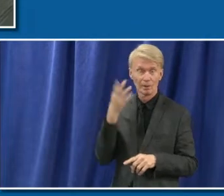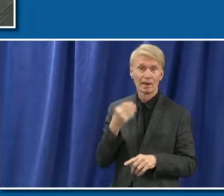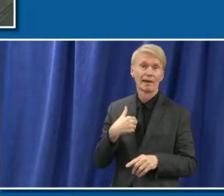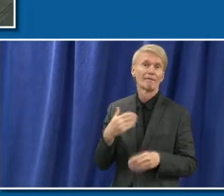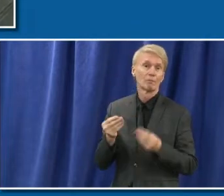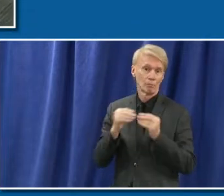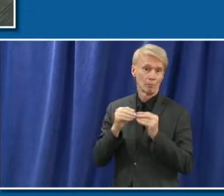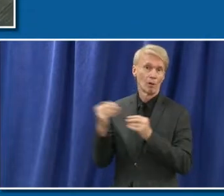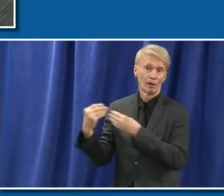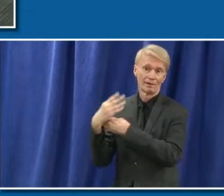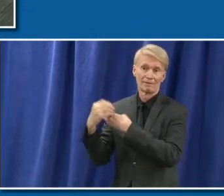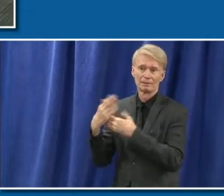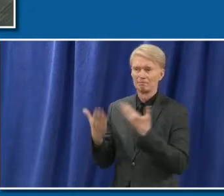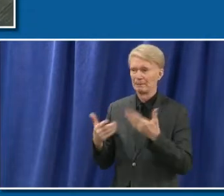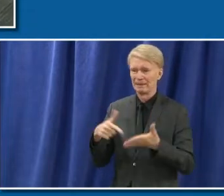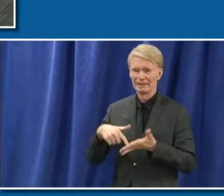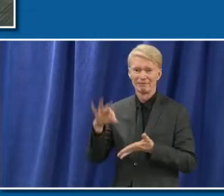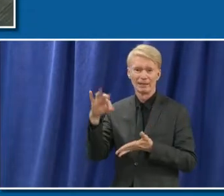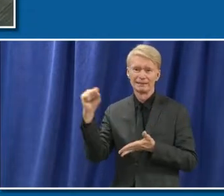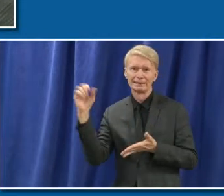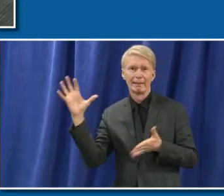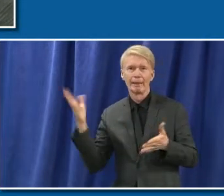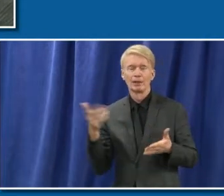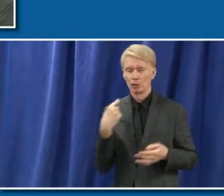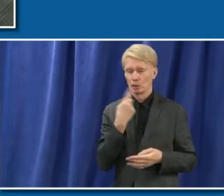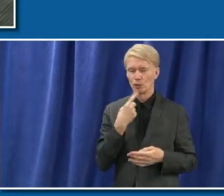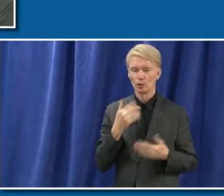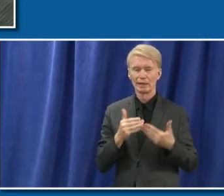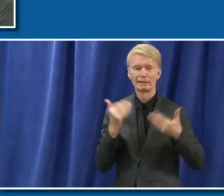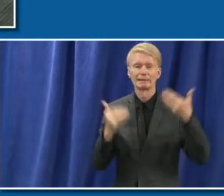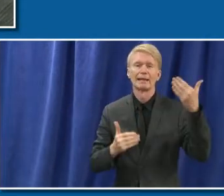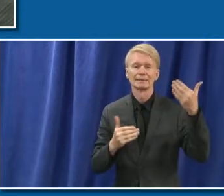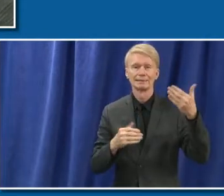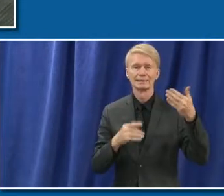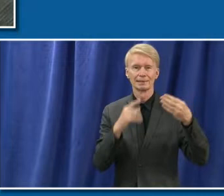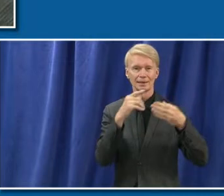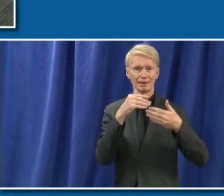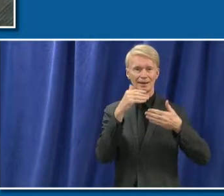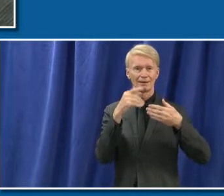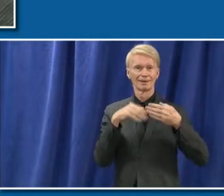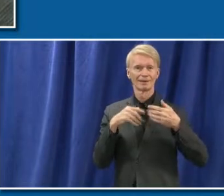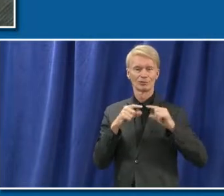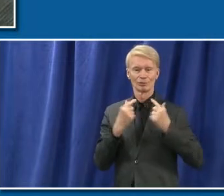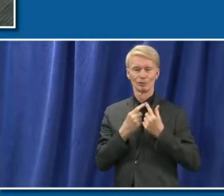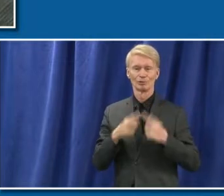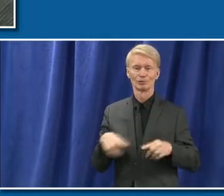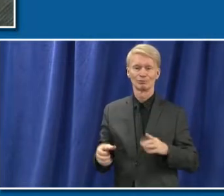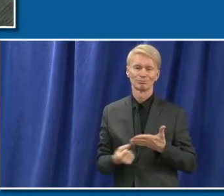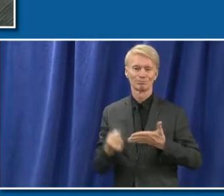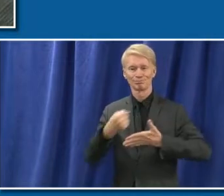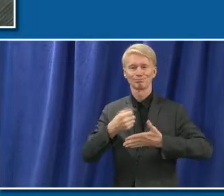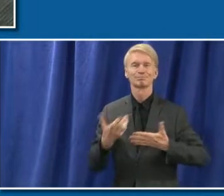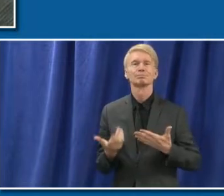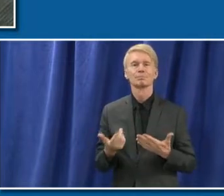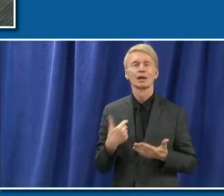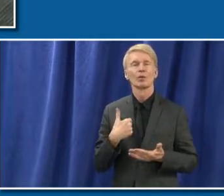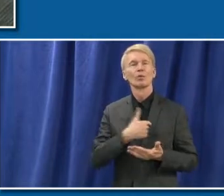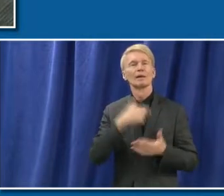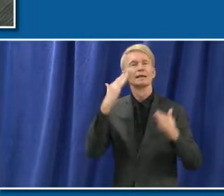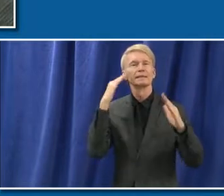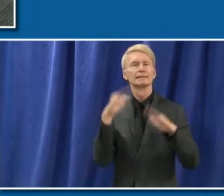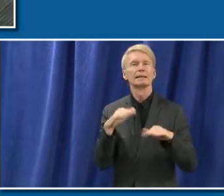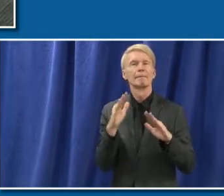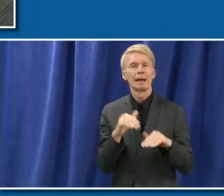additional guidance as soon as this weekend about who the next groups recommended to receive the vaccine will be. And we do expect that it will